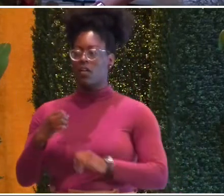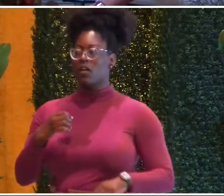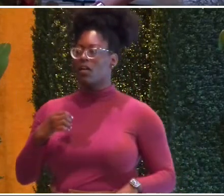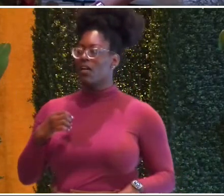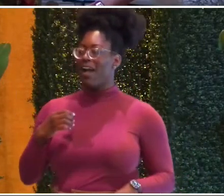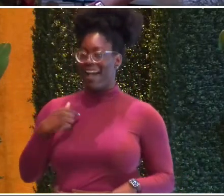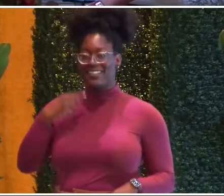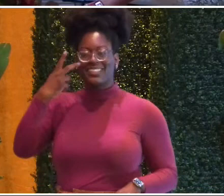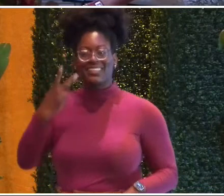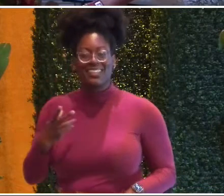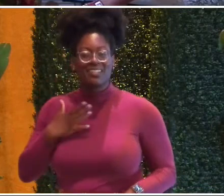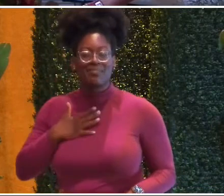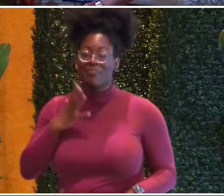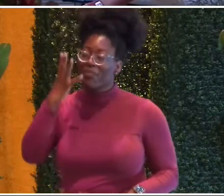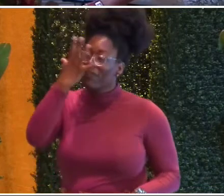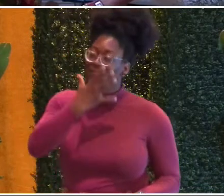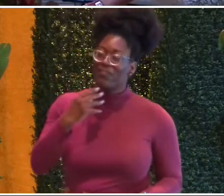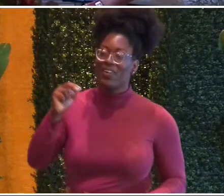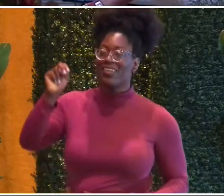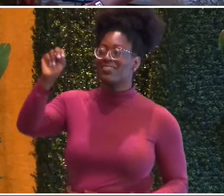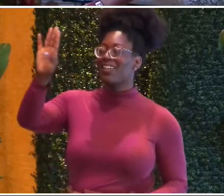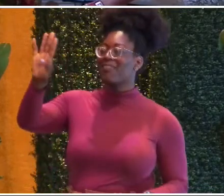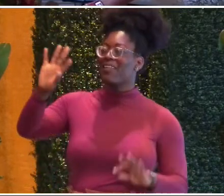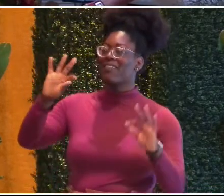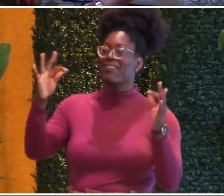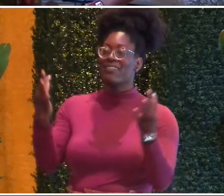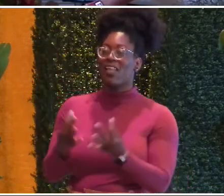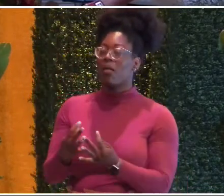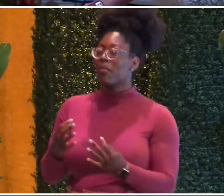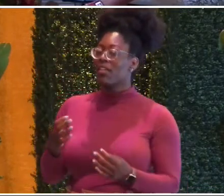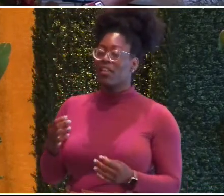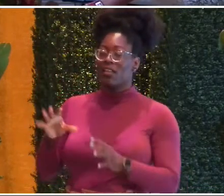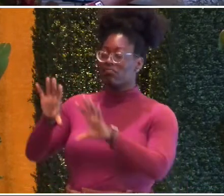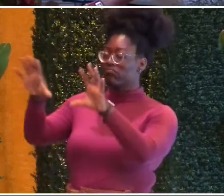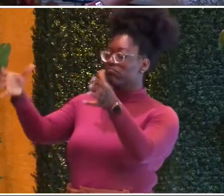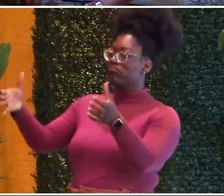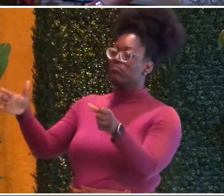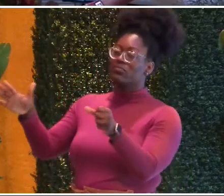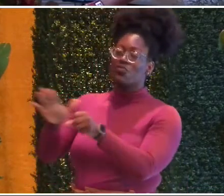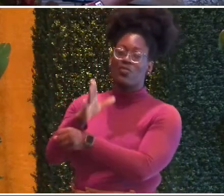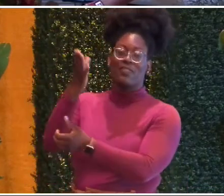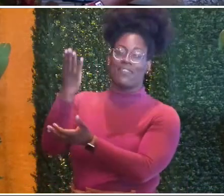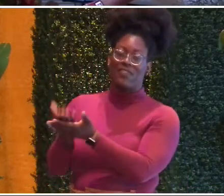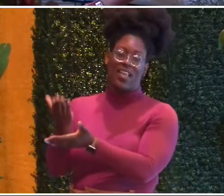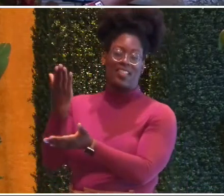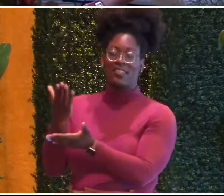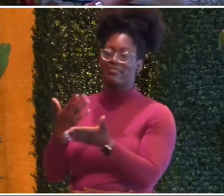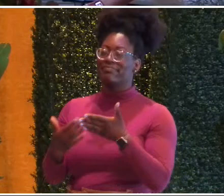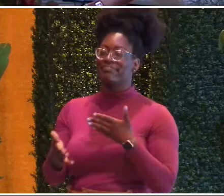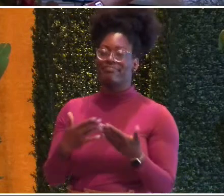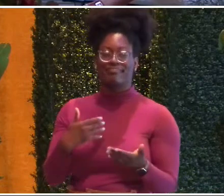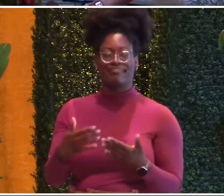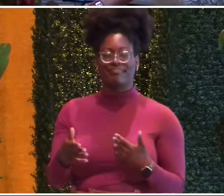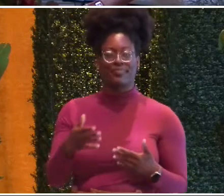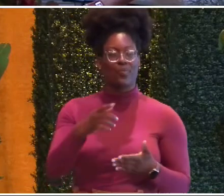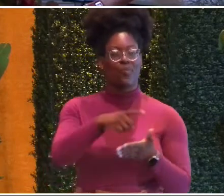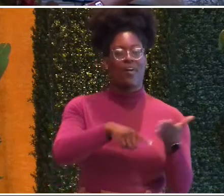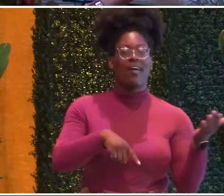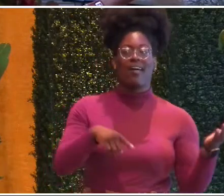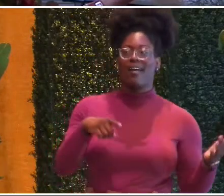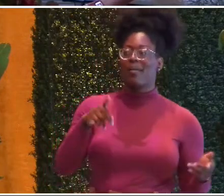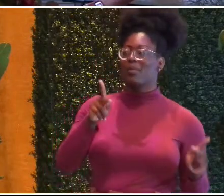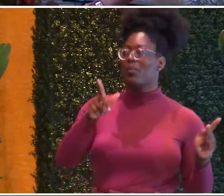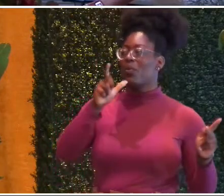is completely valid, no matter what insecure people who are in our community try to make you